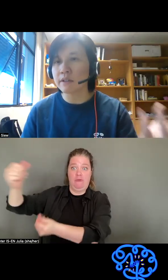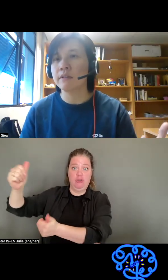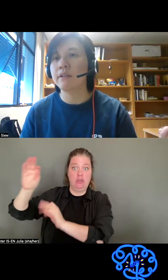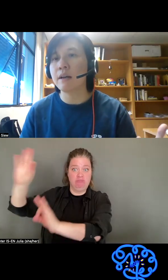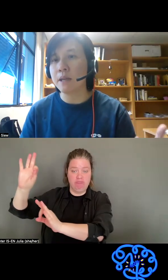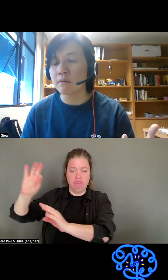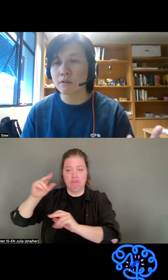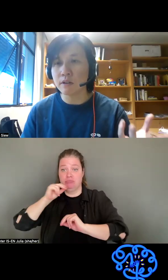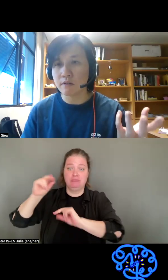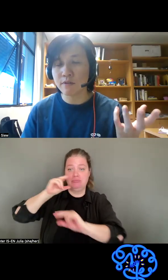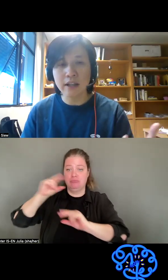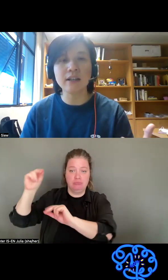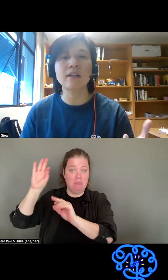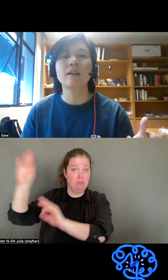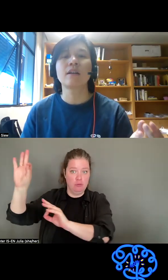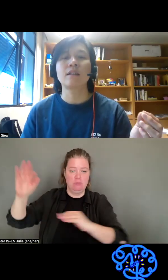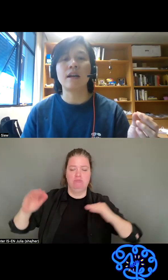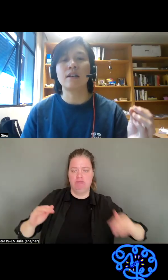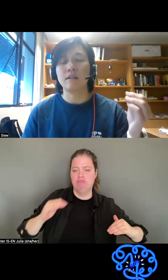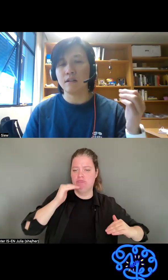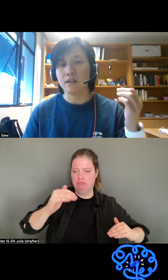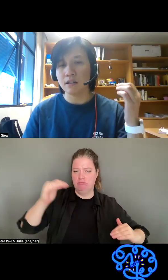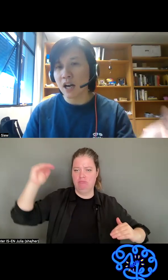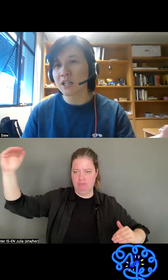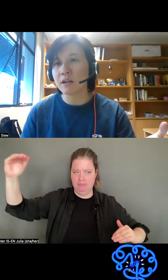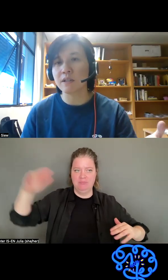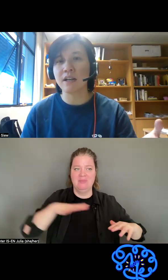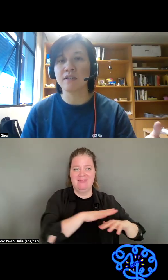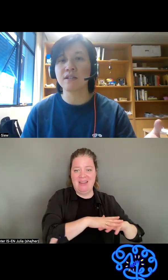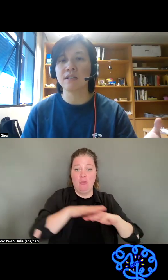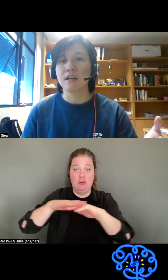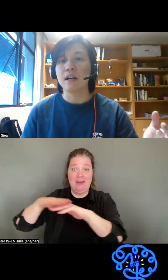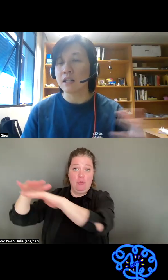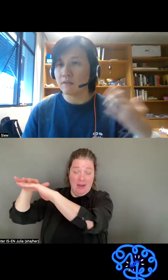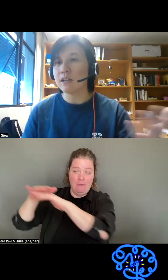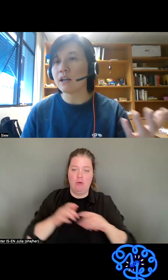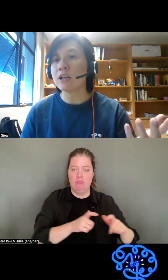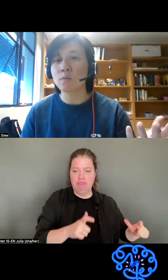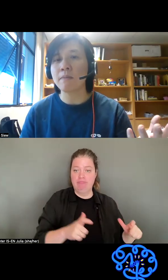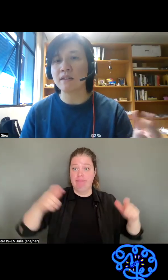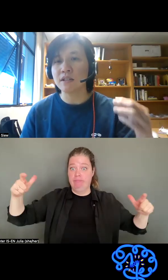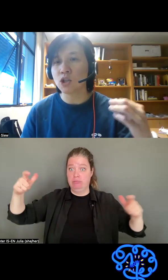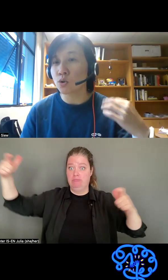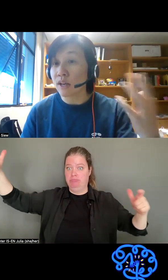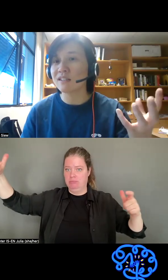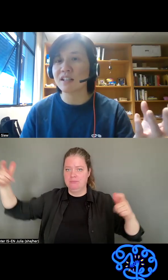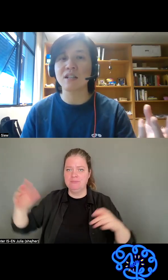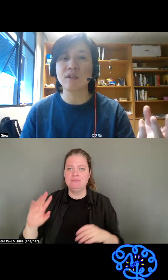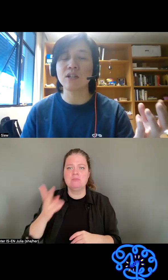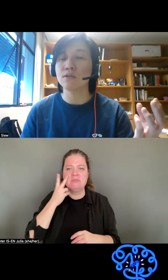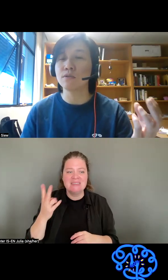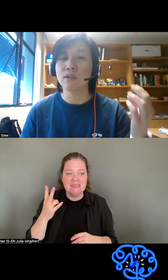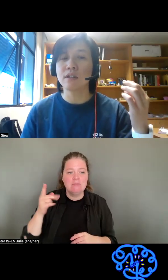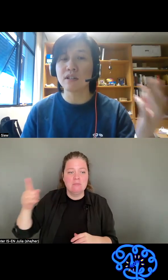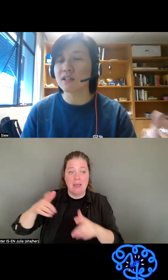recover that behavioral finding that the larger network sizes giving entropy patterns that show greater